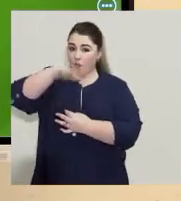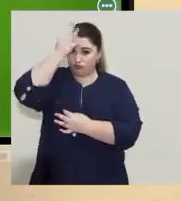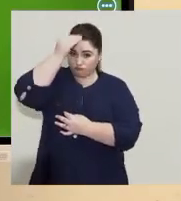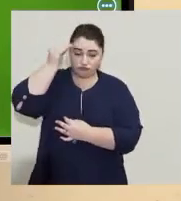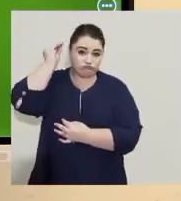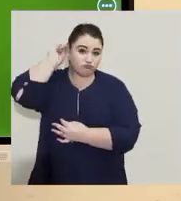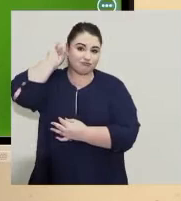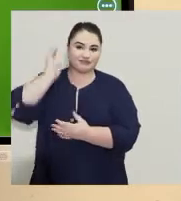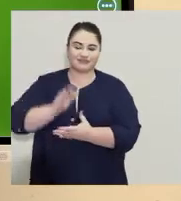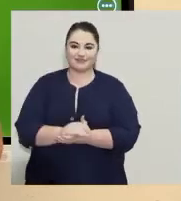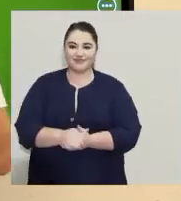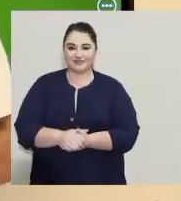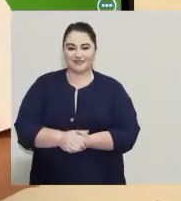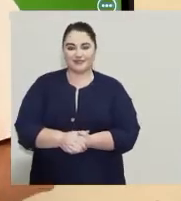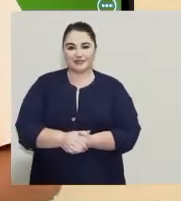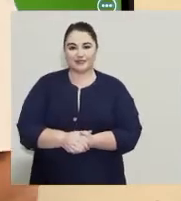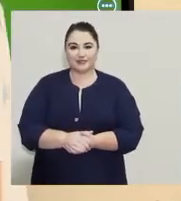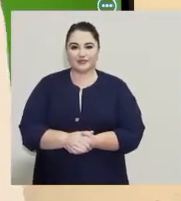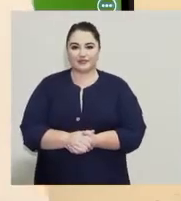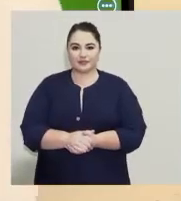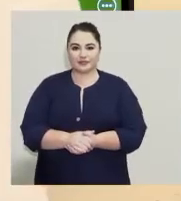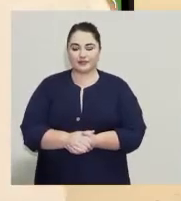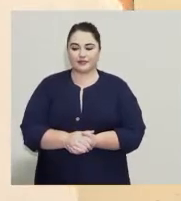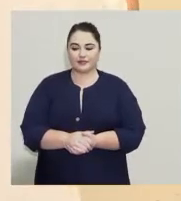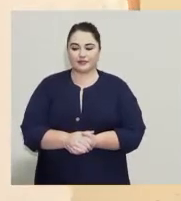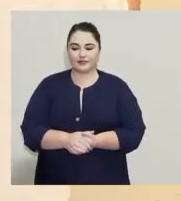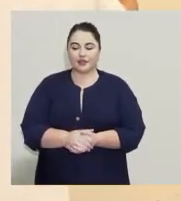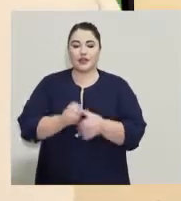and I want you to look out for that in the next slide.